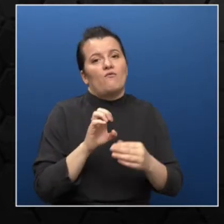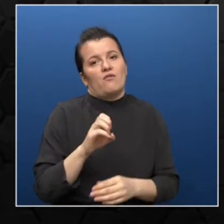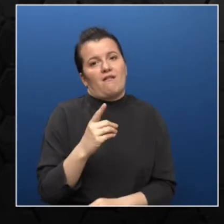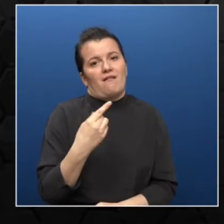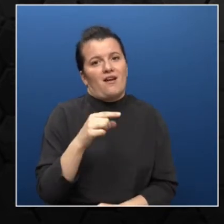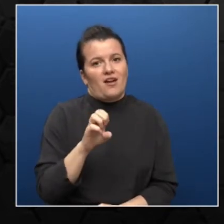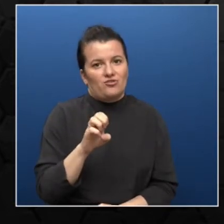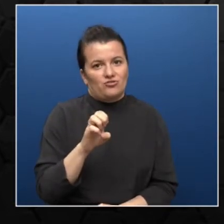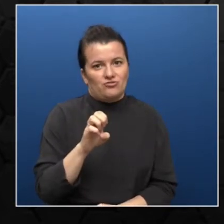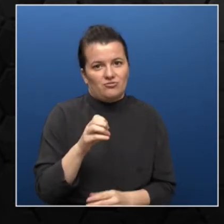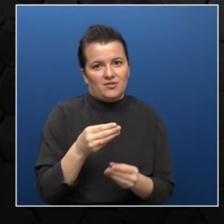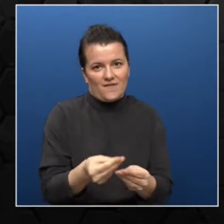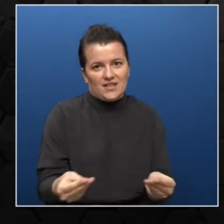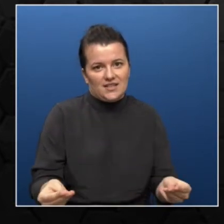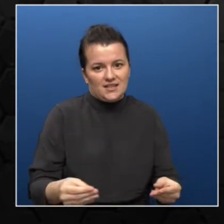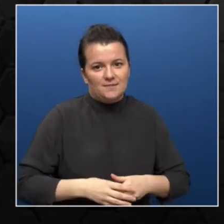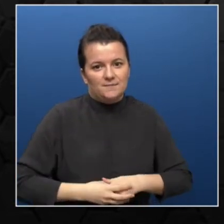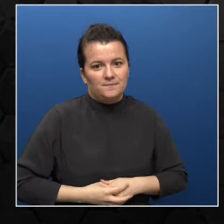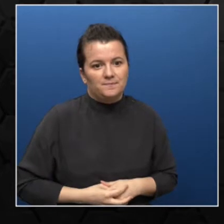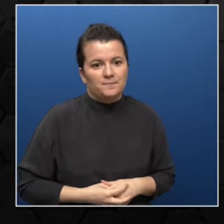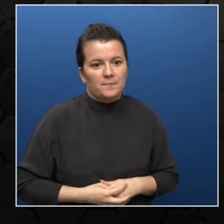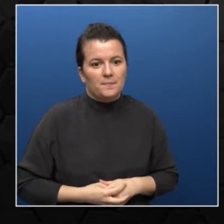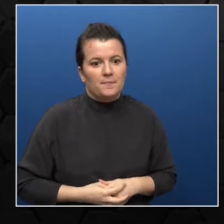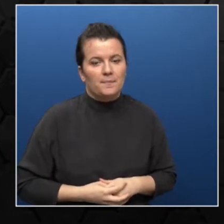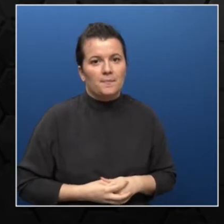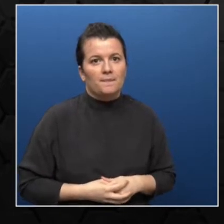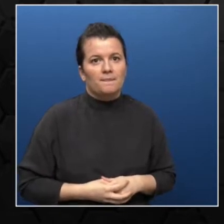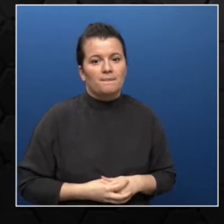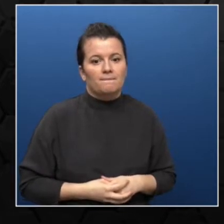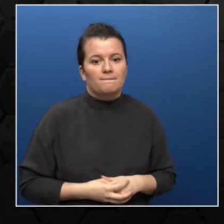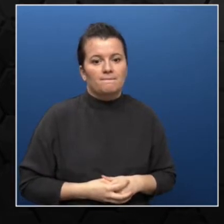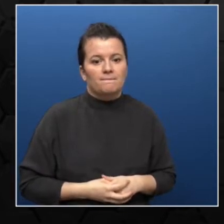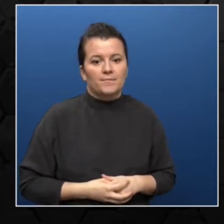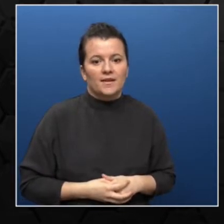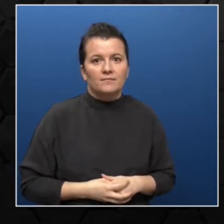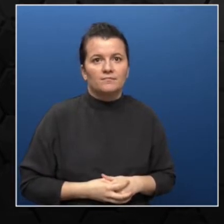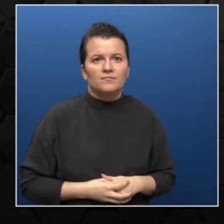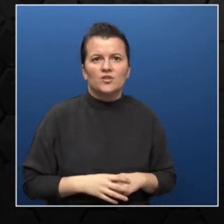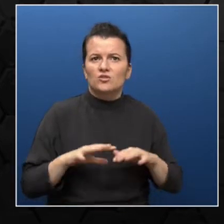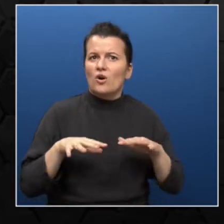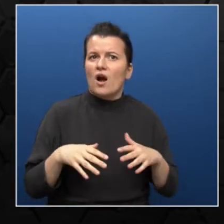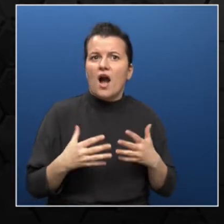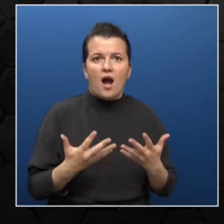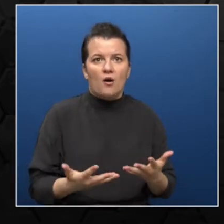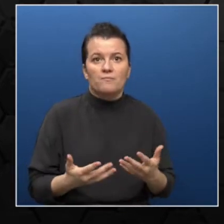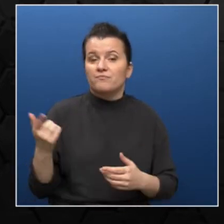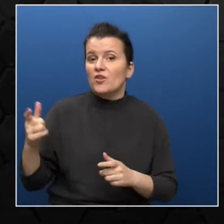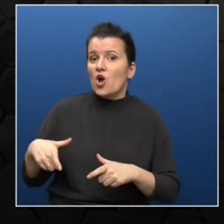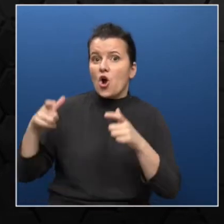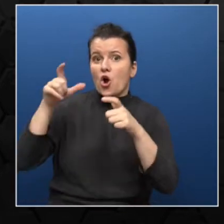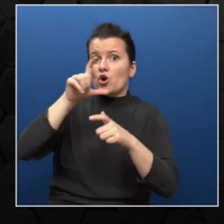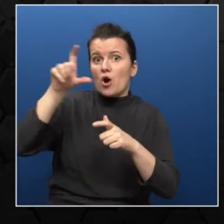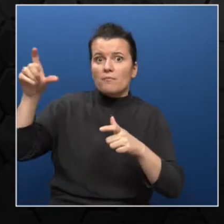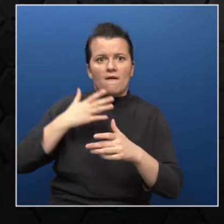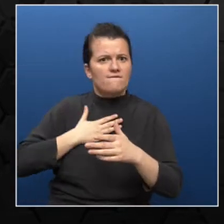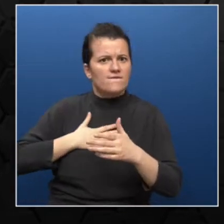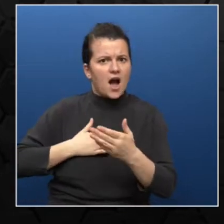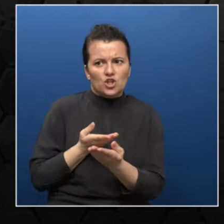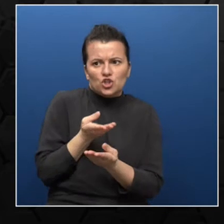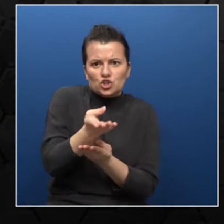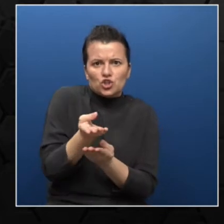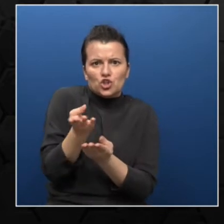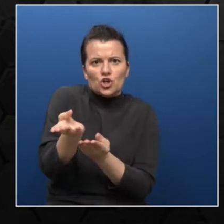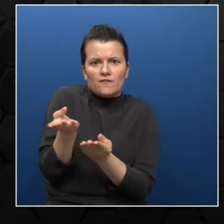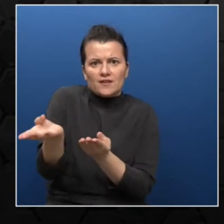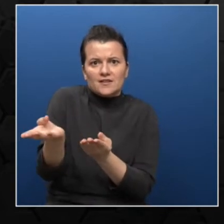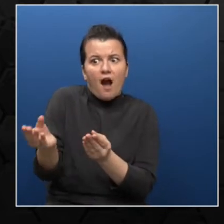And what was the use of this after all? So these companies wanted to give extra services and a certain user